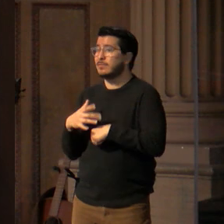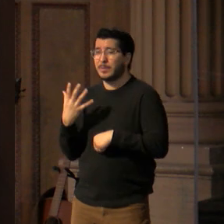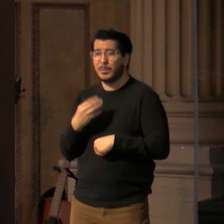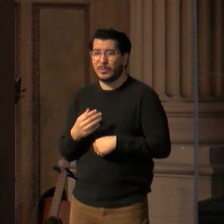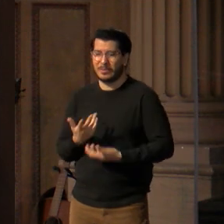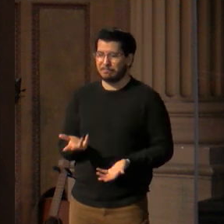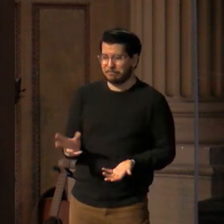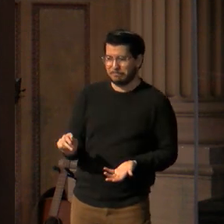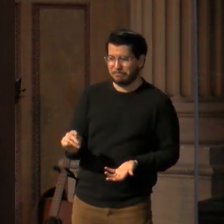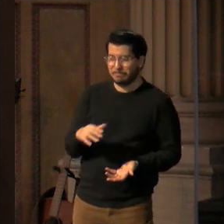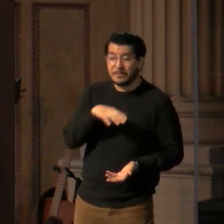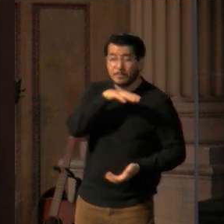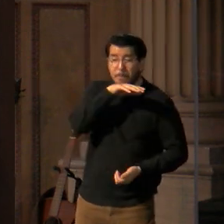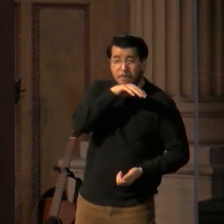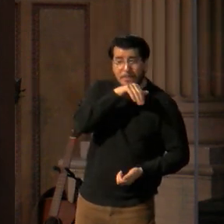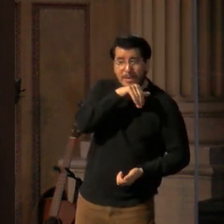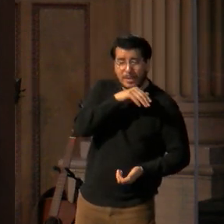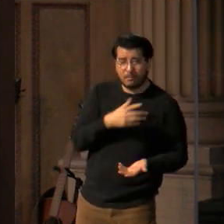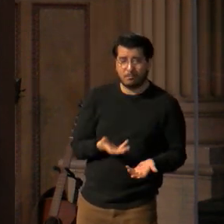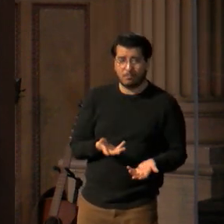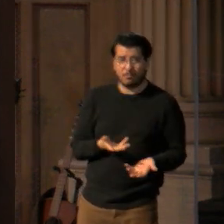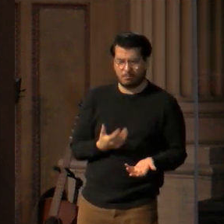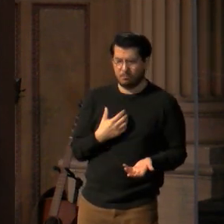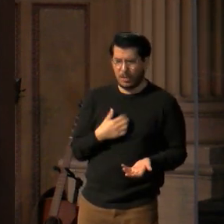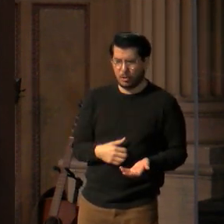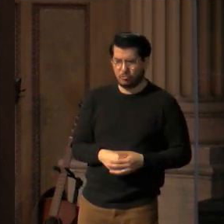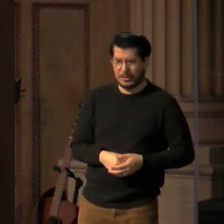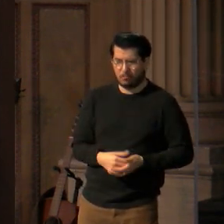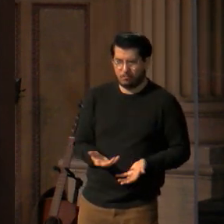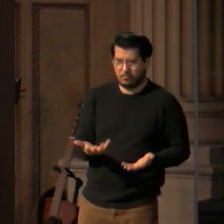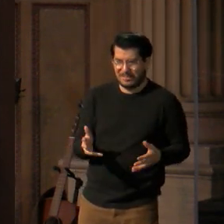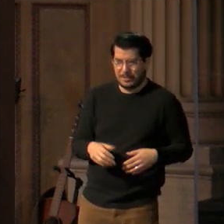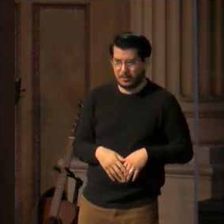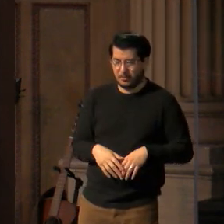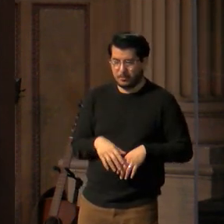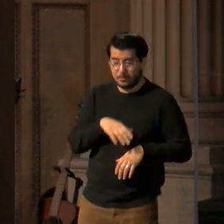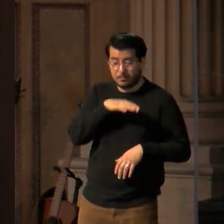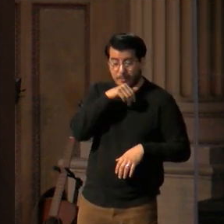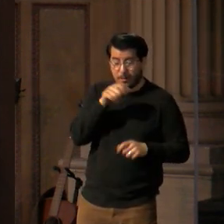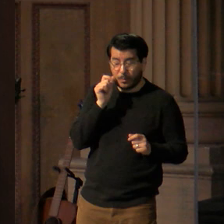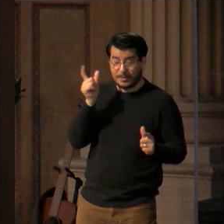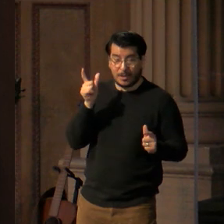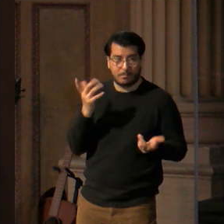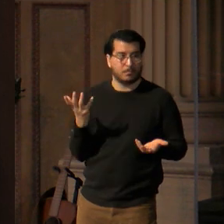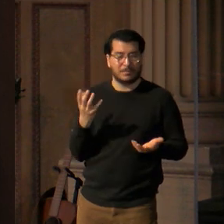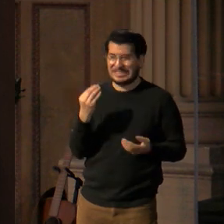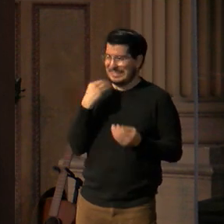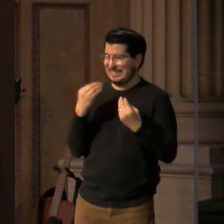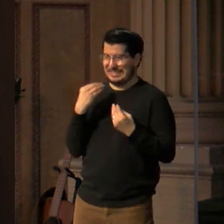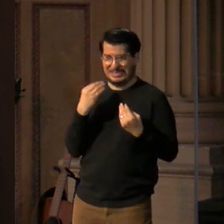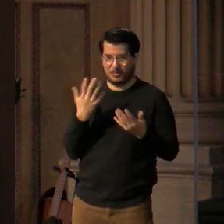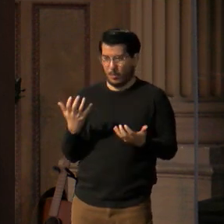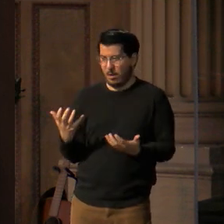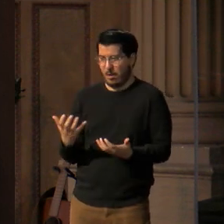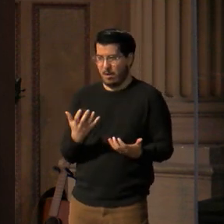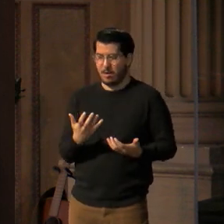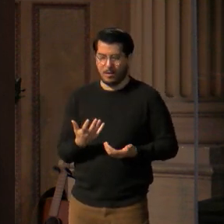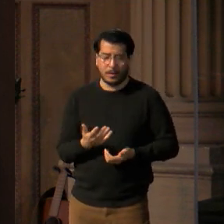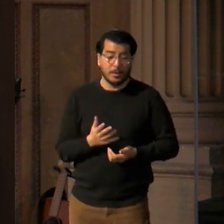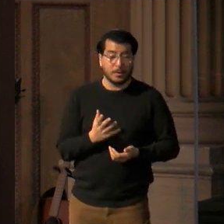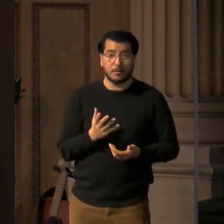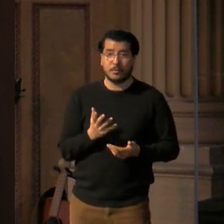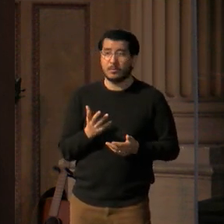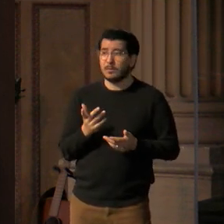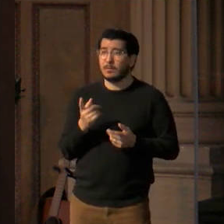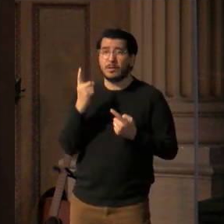is hungry. Like a pig gets up and a pig wants to eat. It's not necessarily interested in beauty and